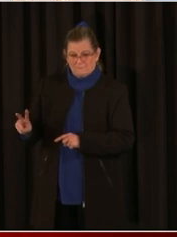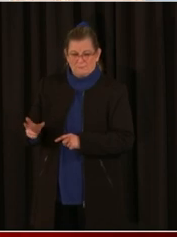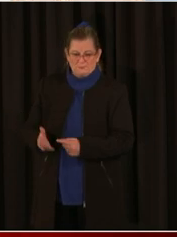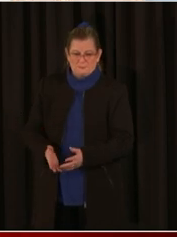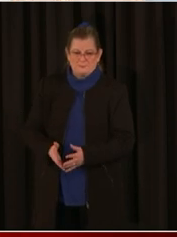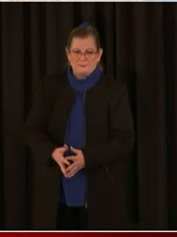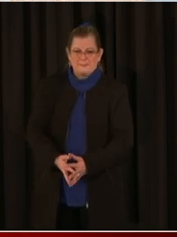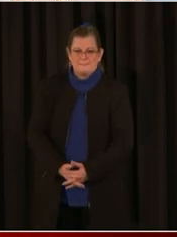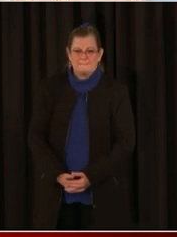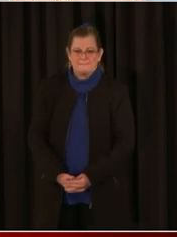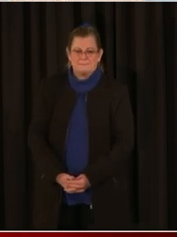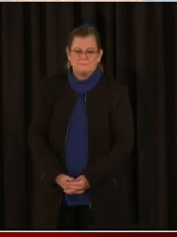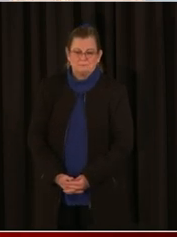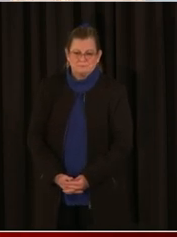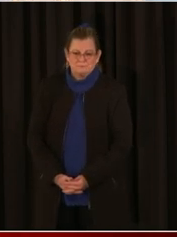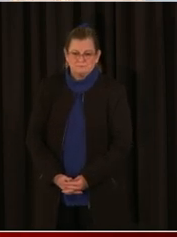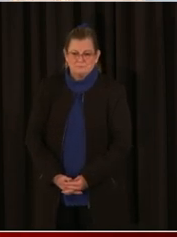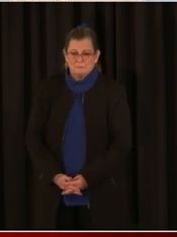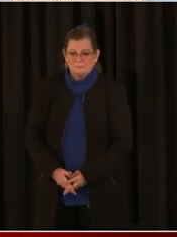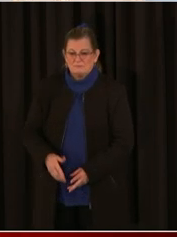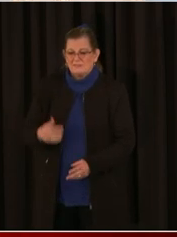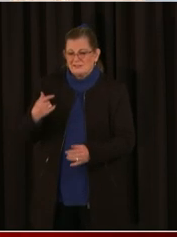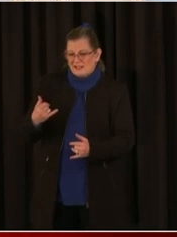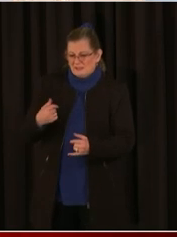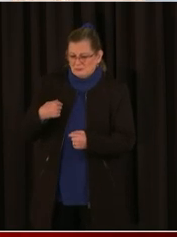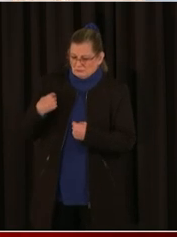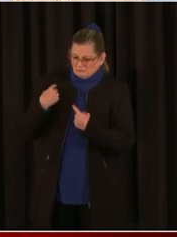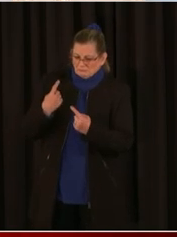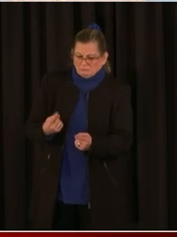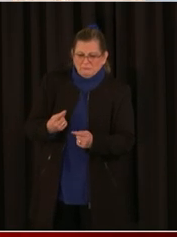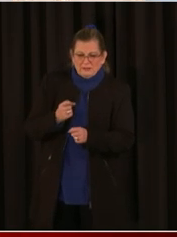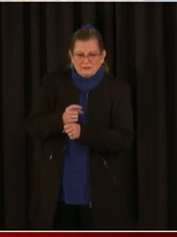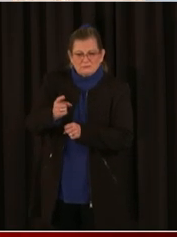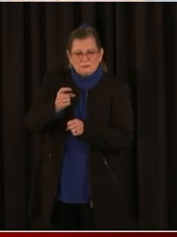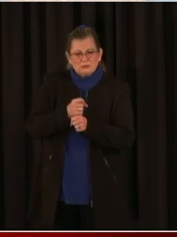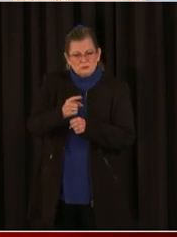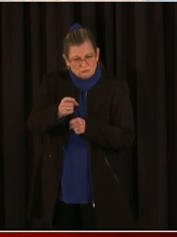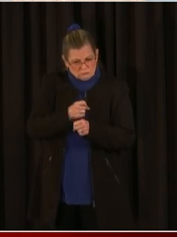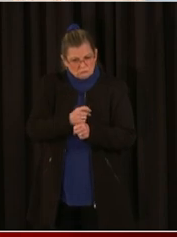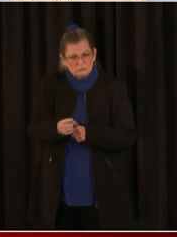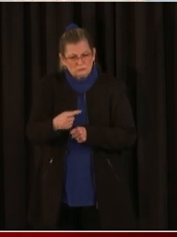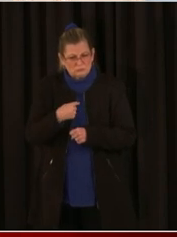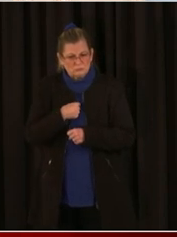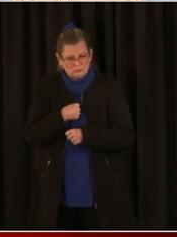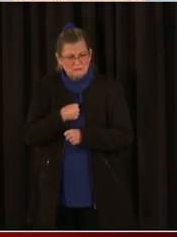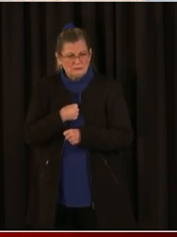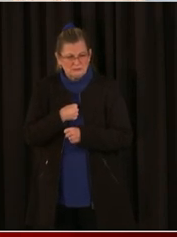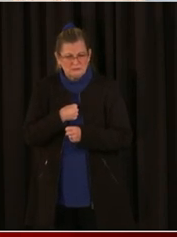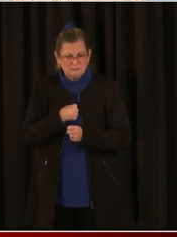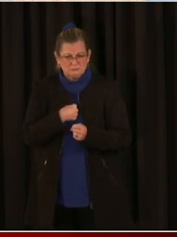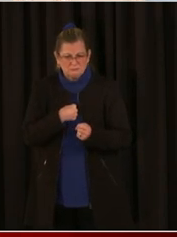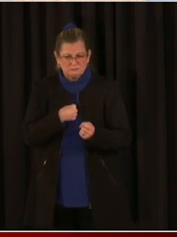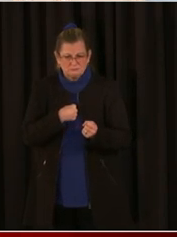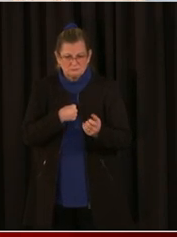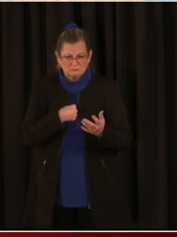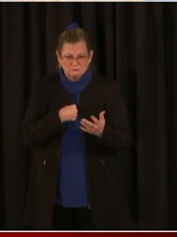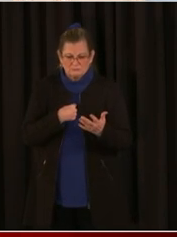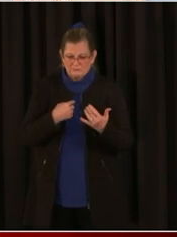Mayor.dc.gov. And as we do each year, we will also be